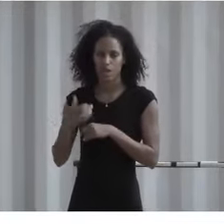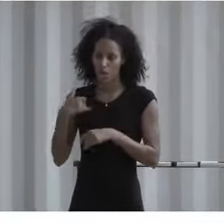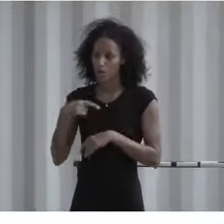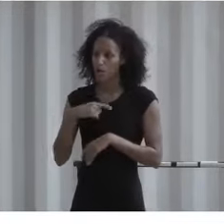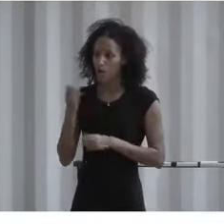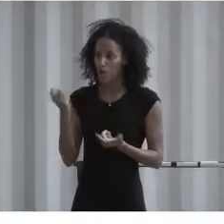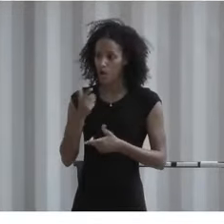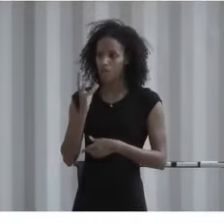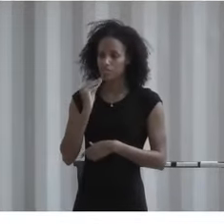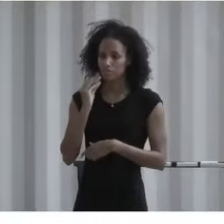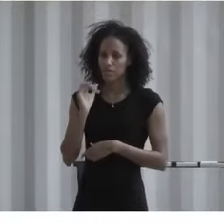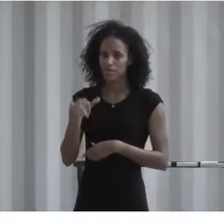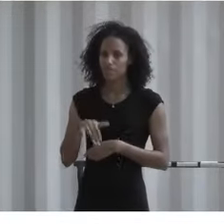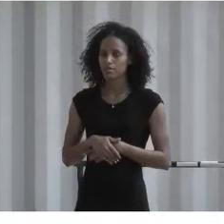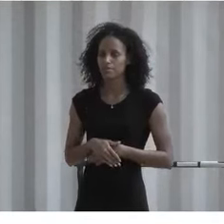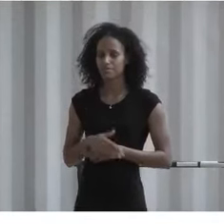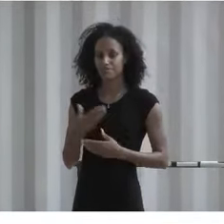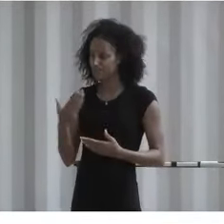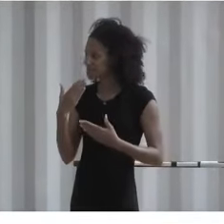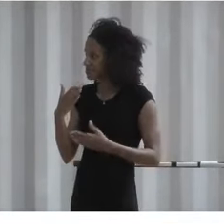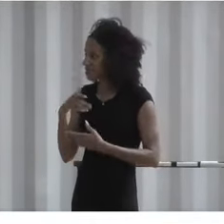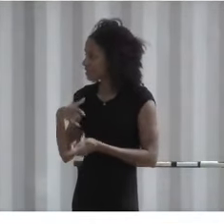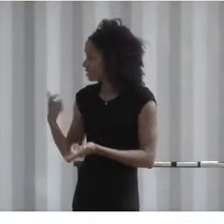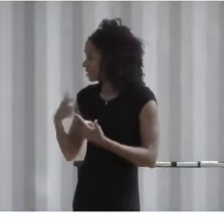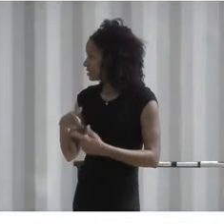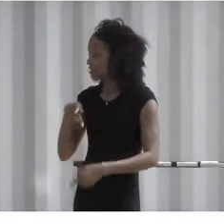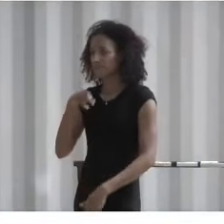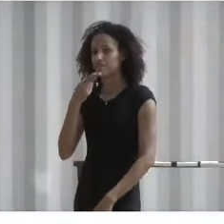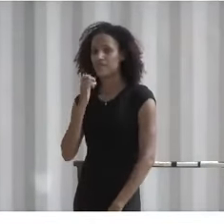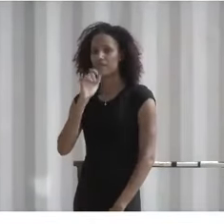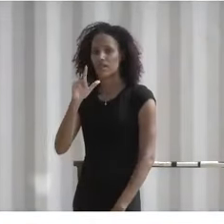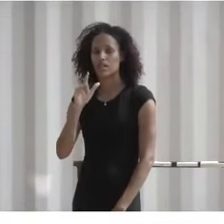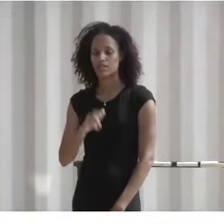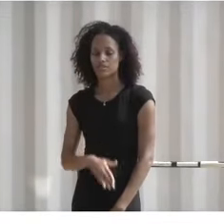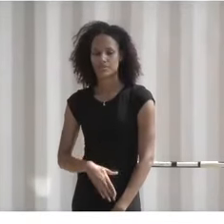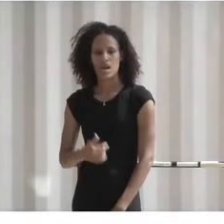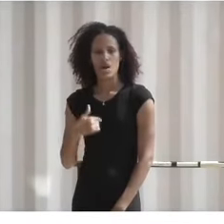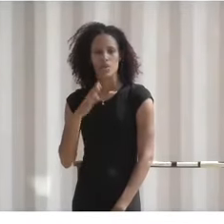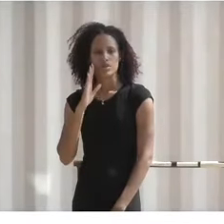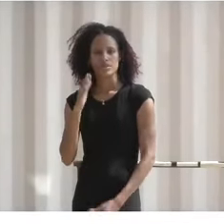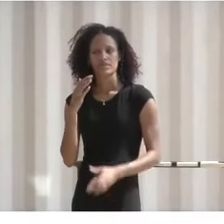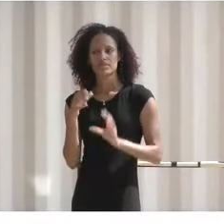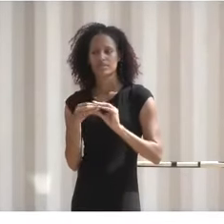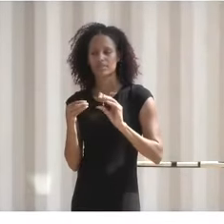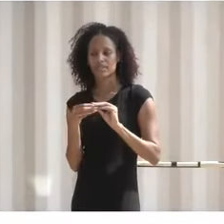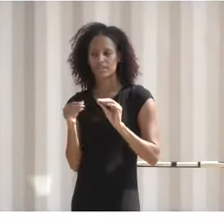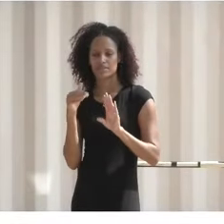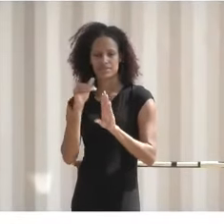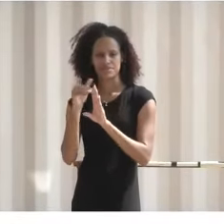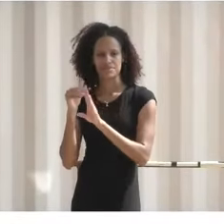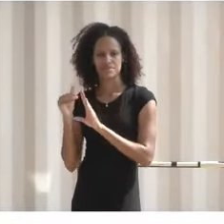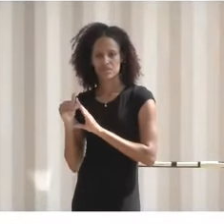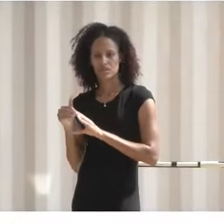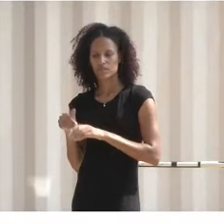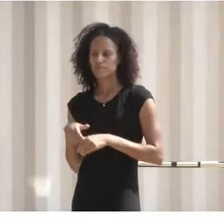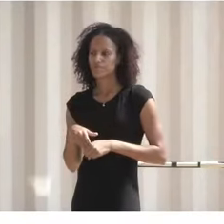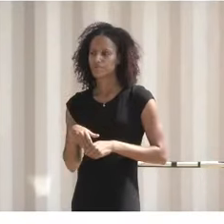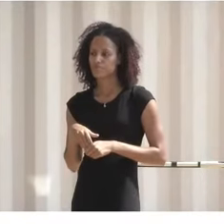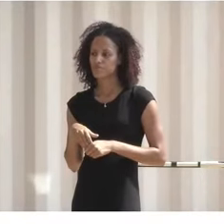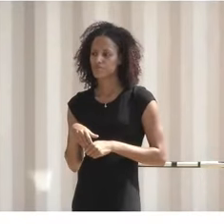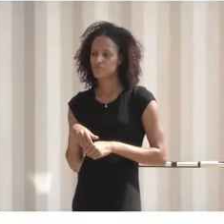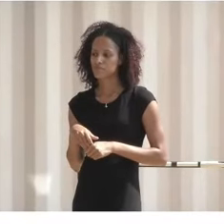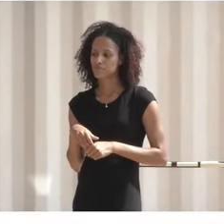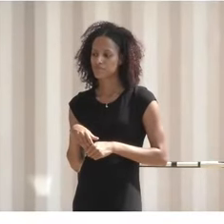Islands. Thank you. And Phil? So I'd say just a reminder that the two Chinese characters,